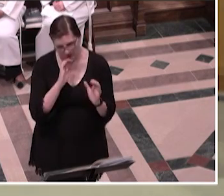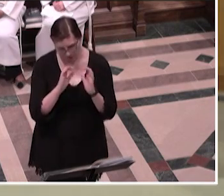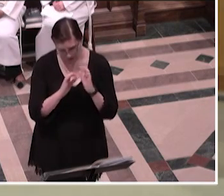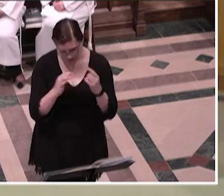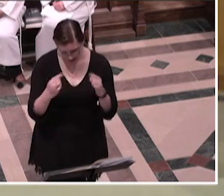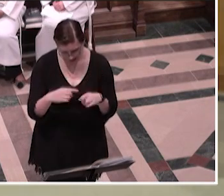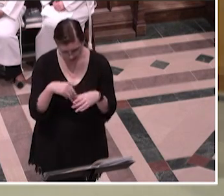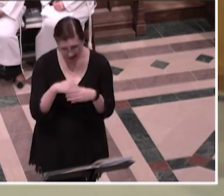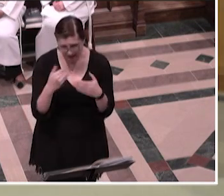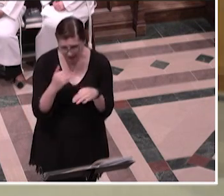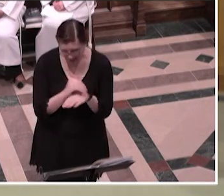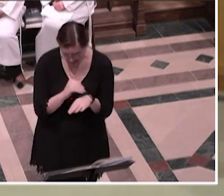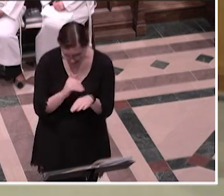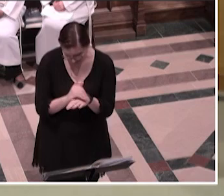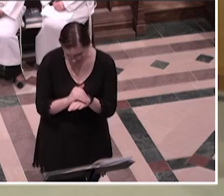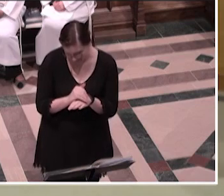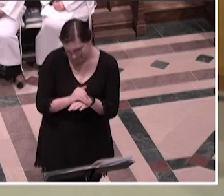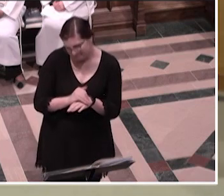in the shadows,